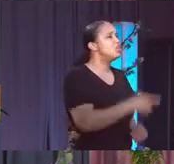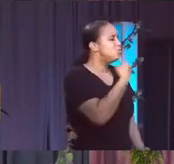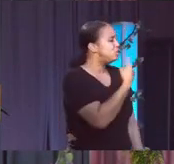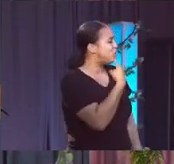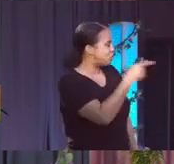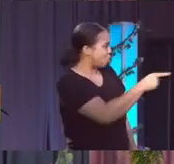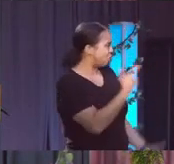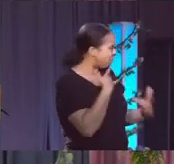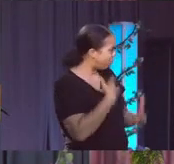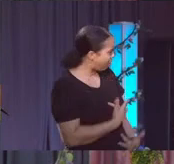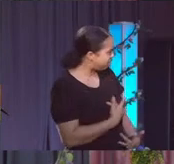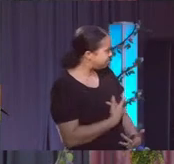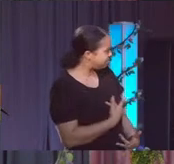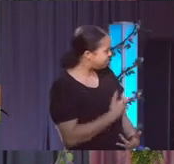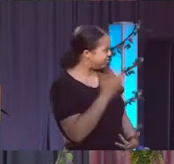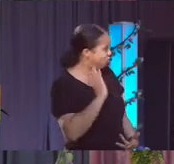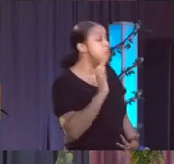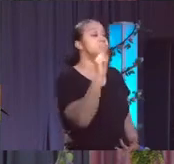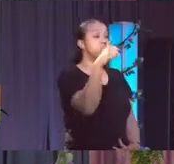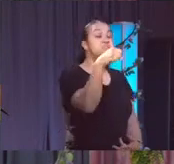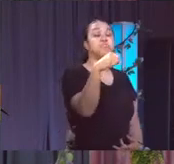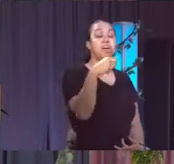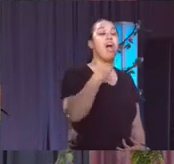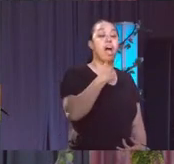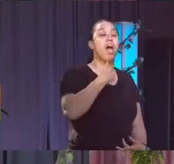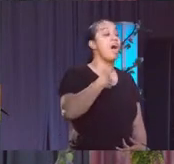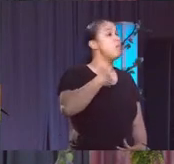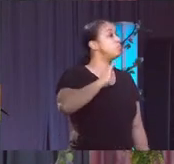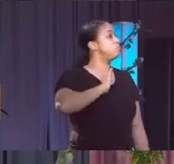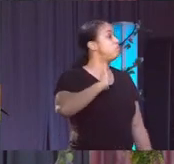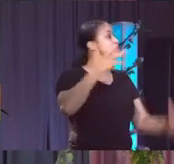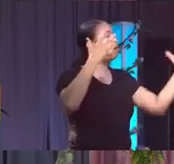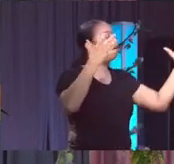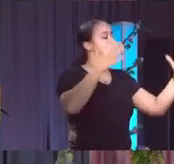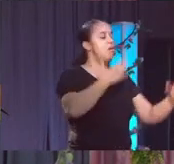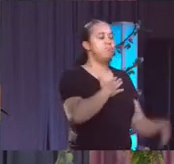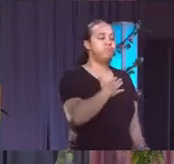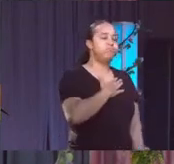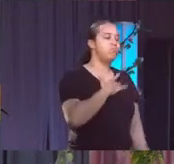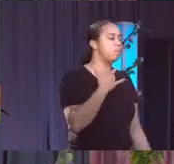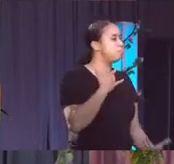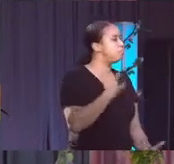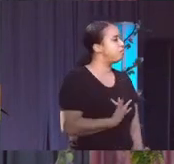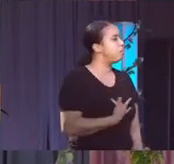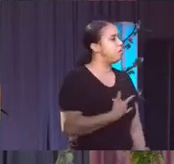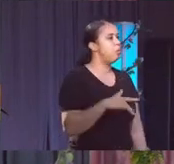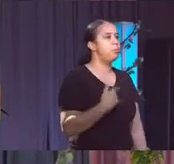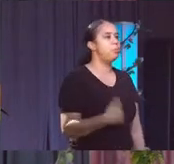were depressed at one time? Yeah, I was a mess.